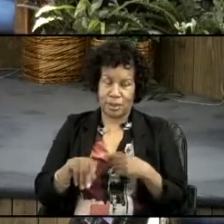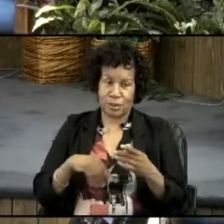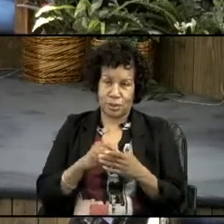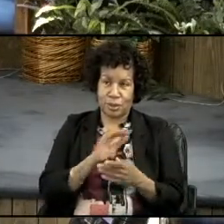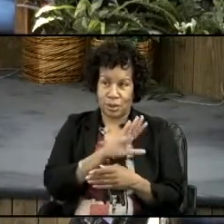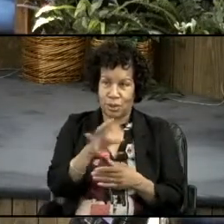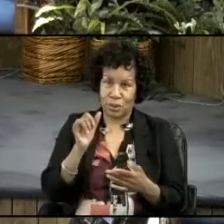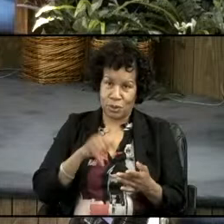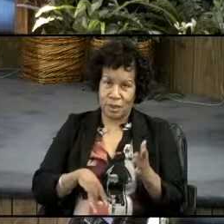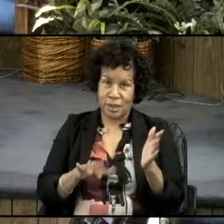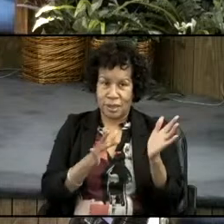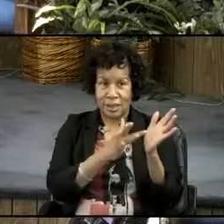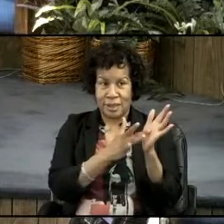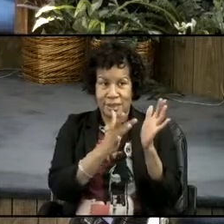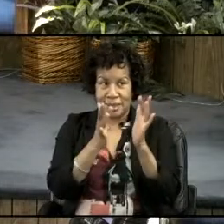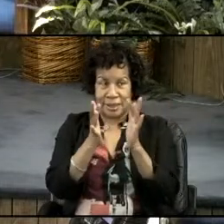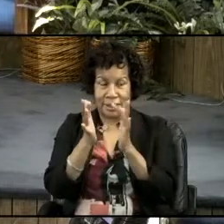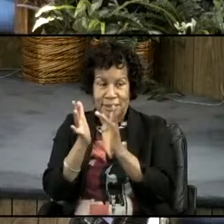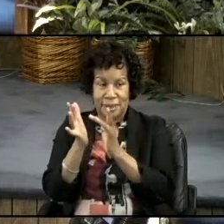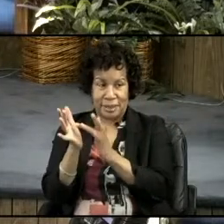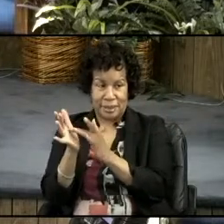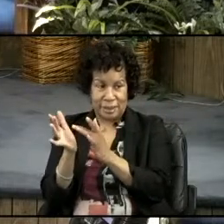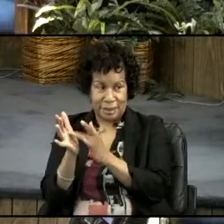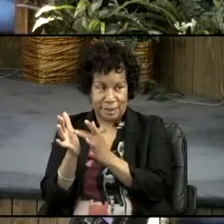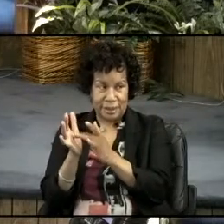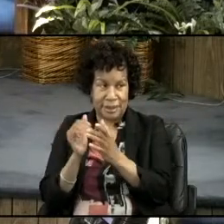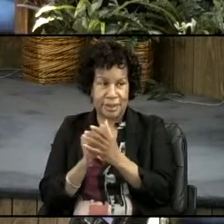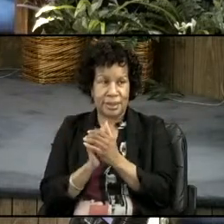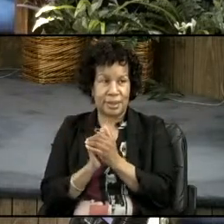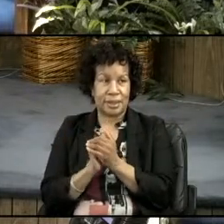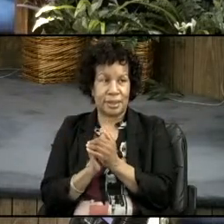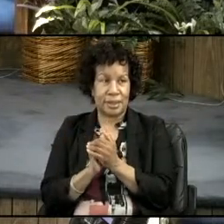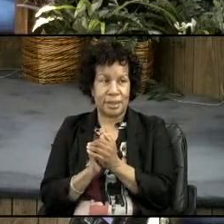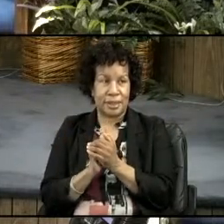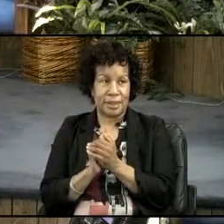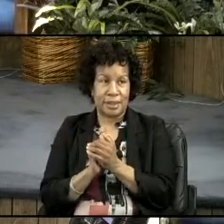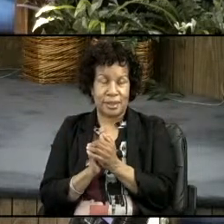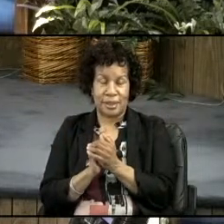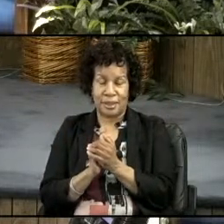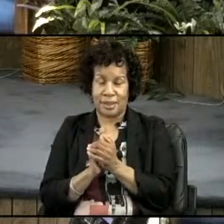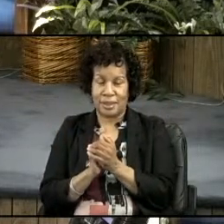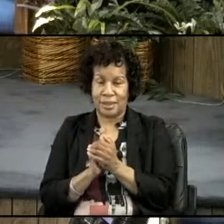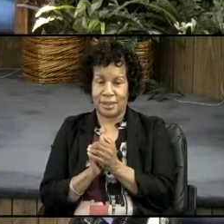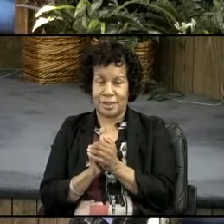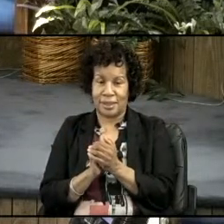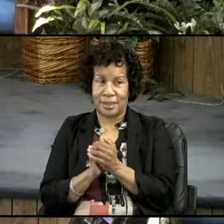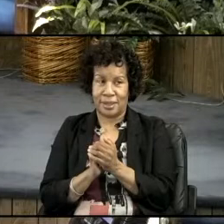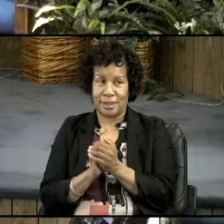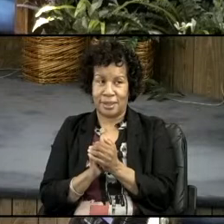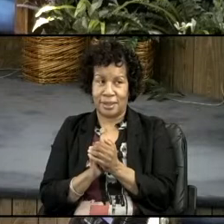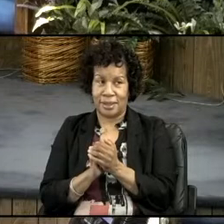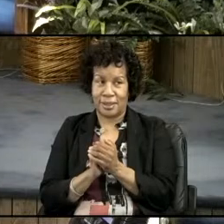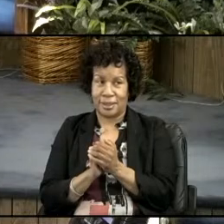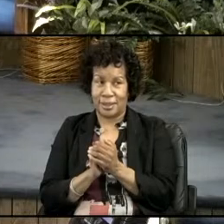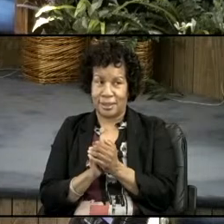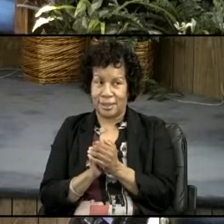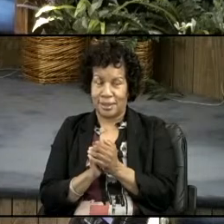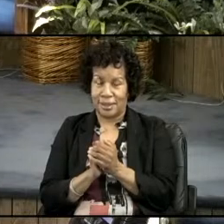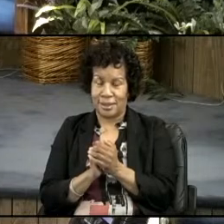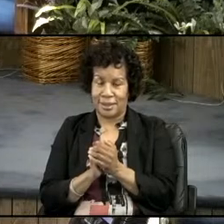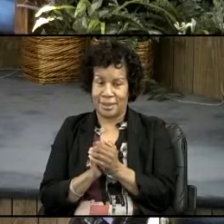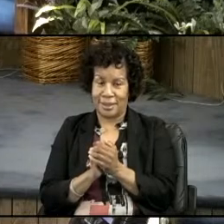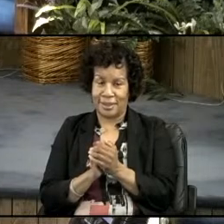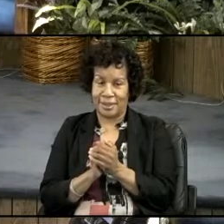And I want to ask you, I'm getting ready to go. I told you it's good for me to be back. It's only 1:25. About 1:30, you're going to have your purse in